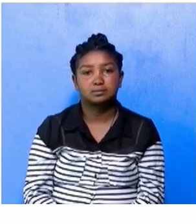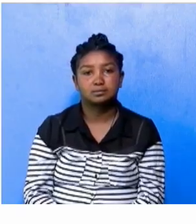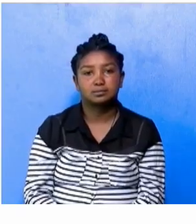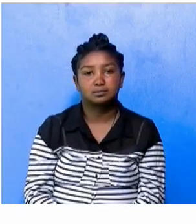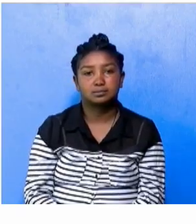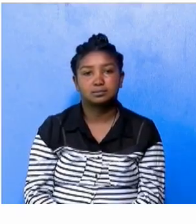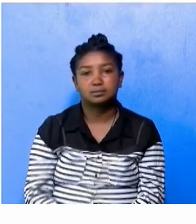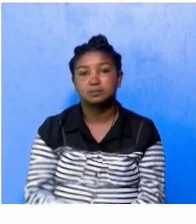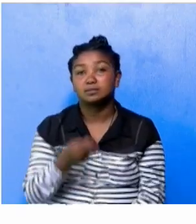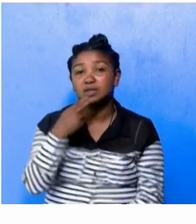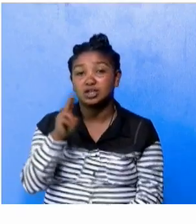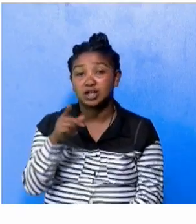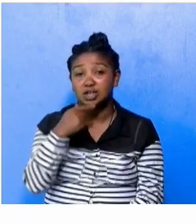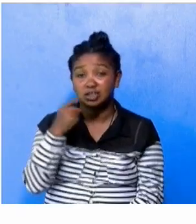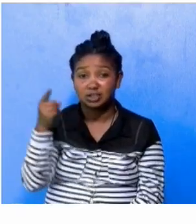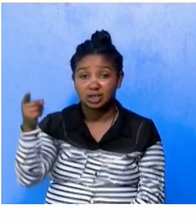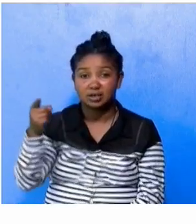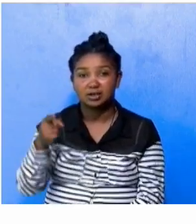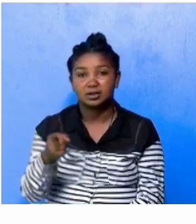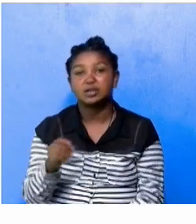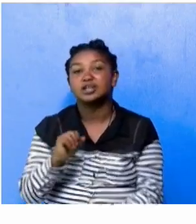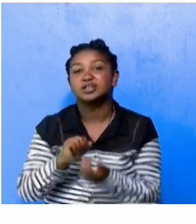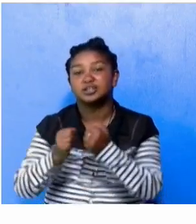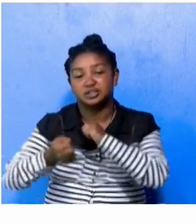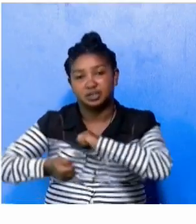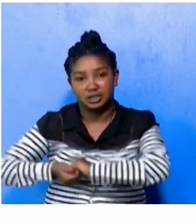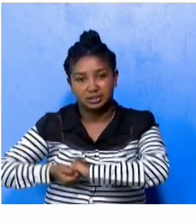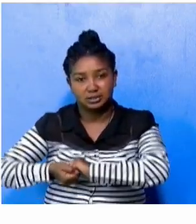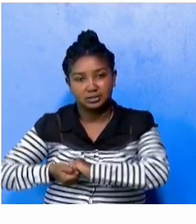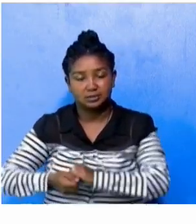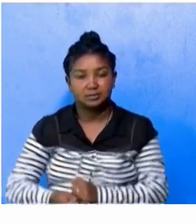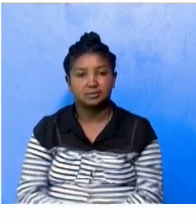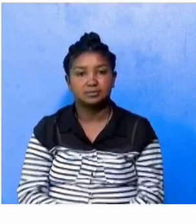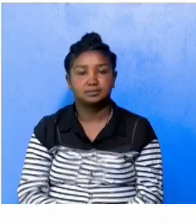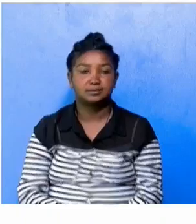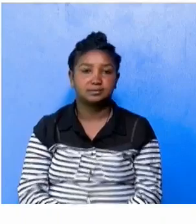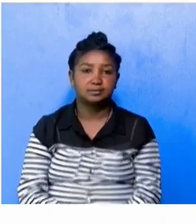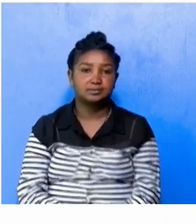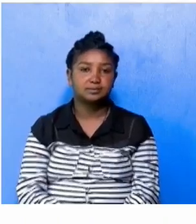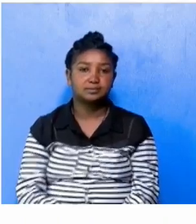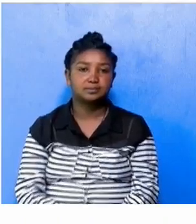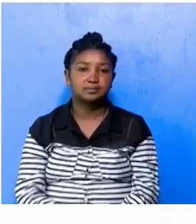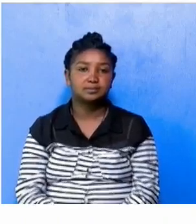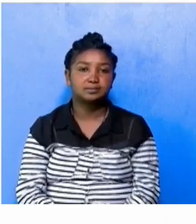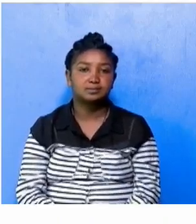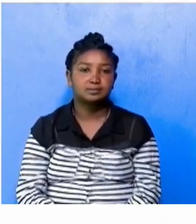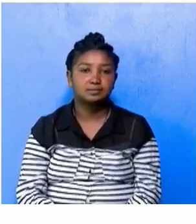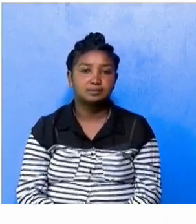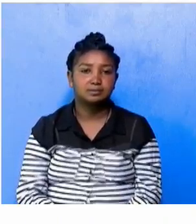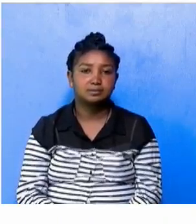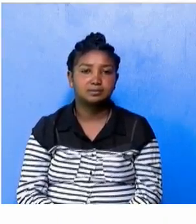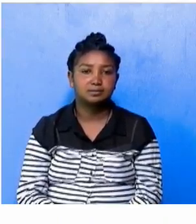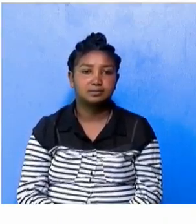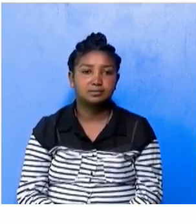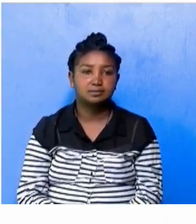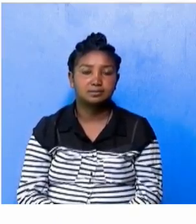The instruction says here, change this